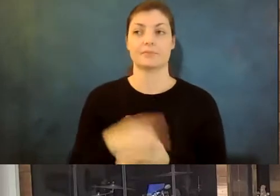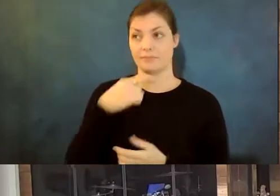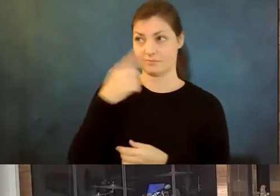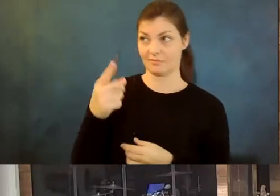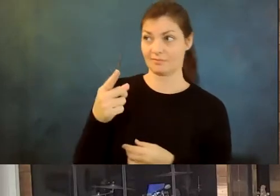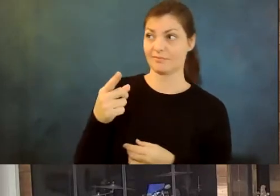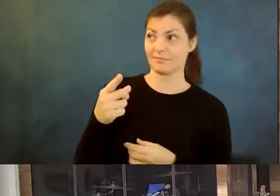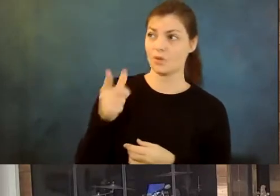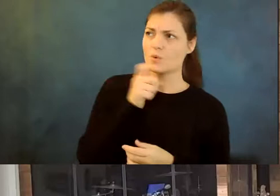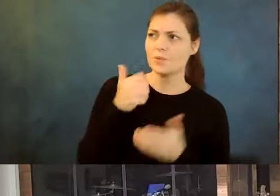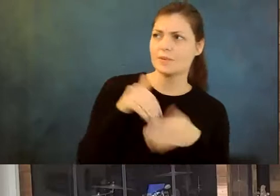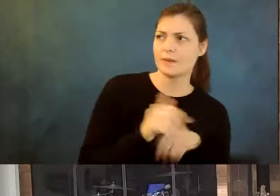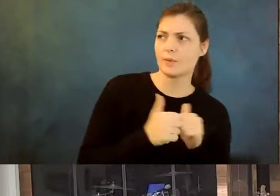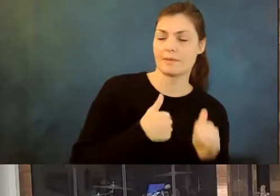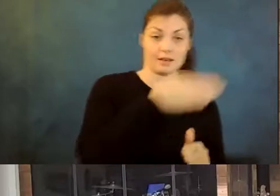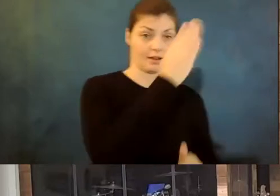go with you.